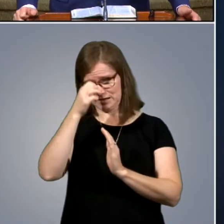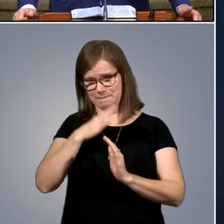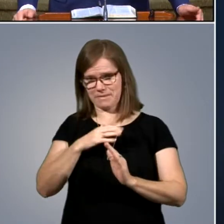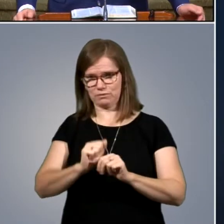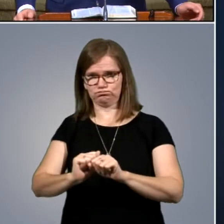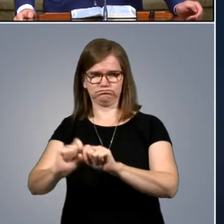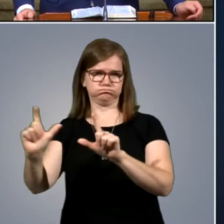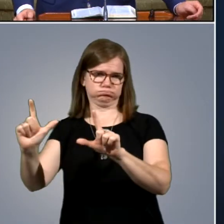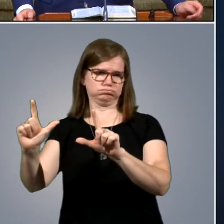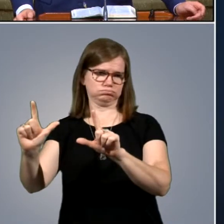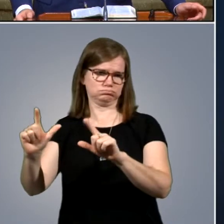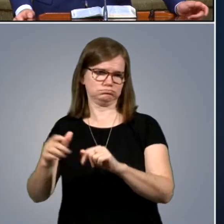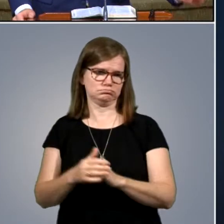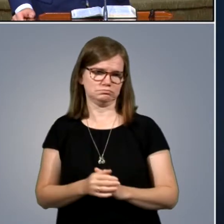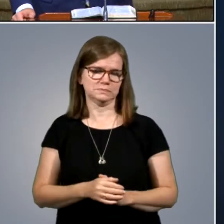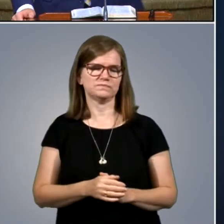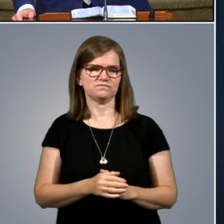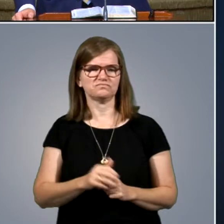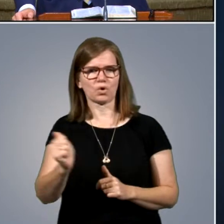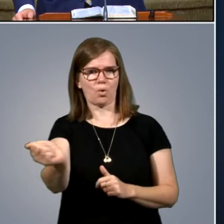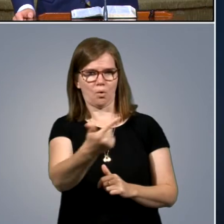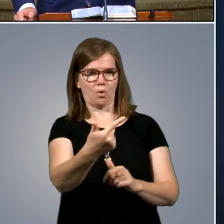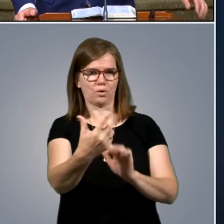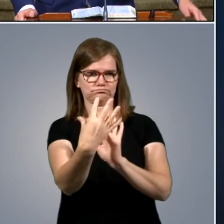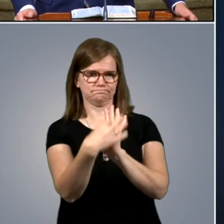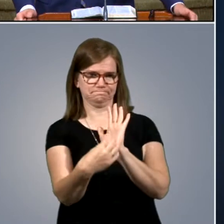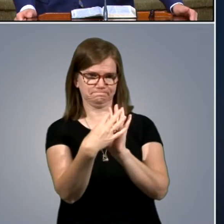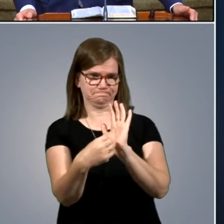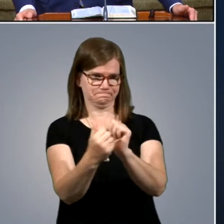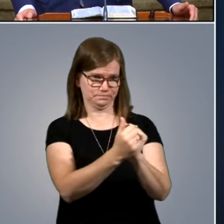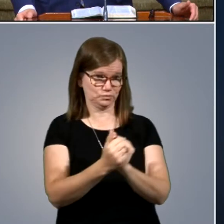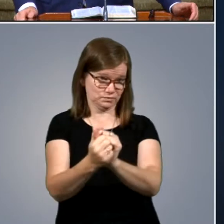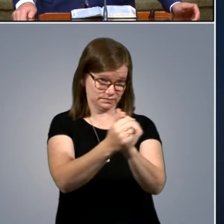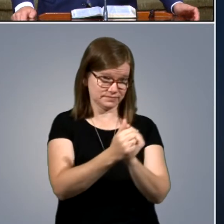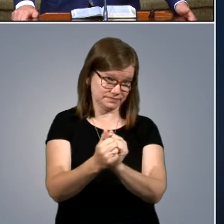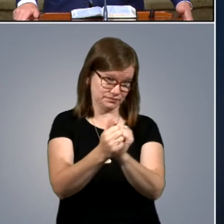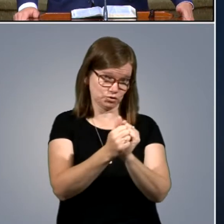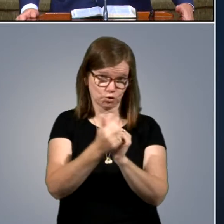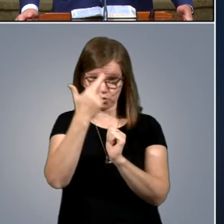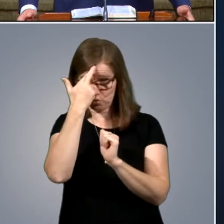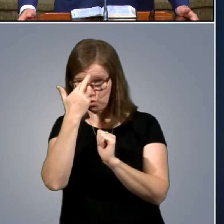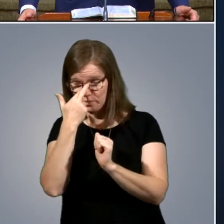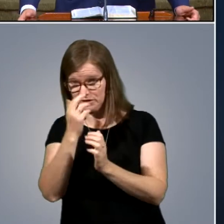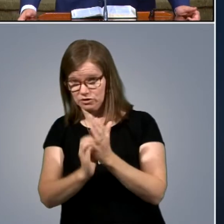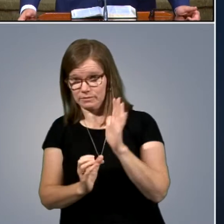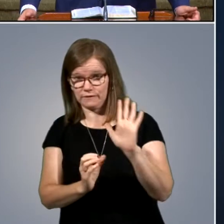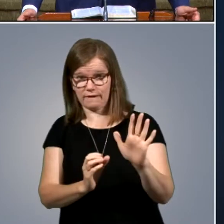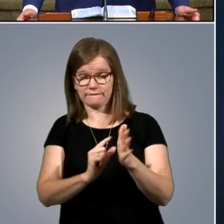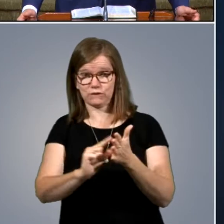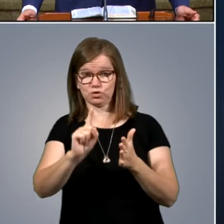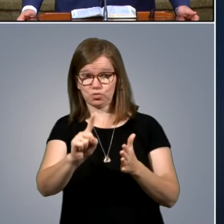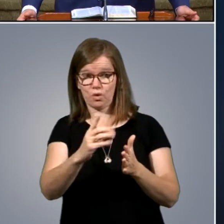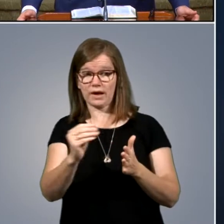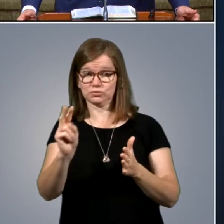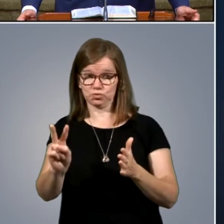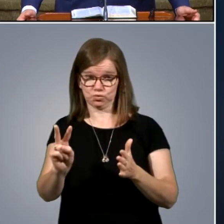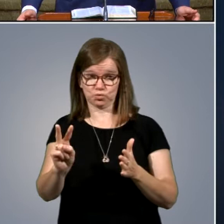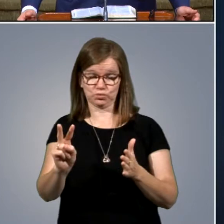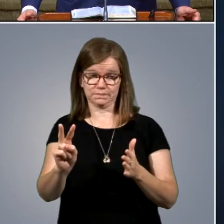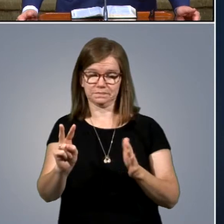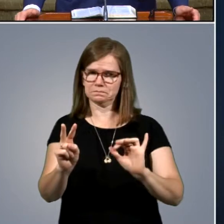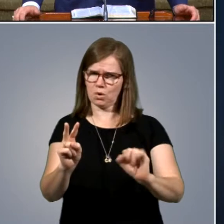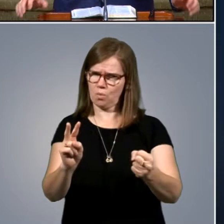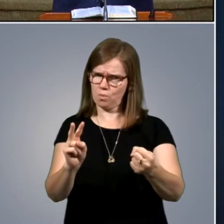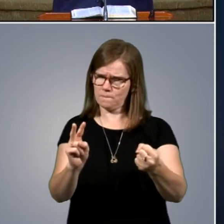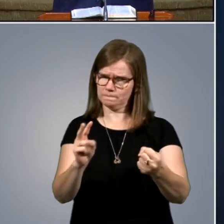today, if you would please. And let's just all read it together. Can we please? Romans chapter 5, verse number 1 and 2. Before